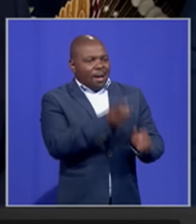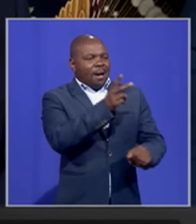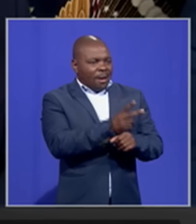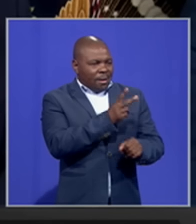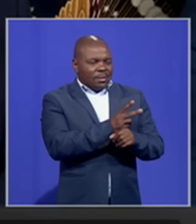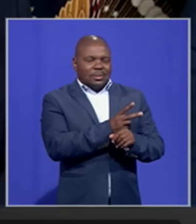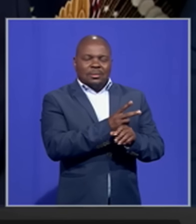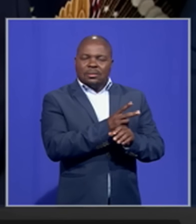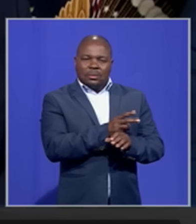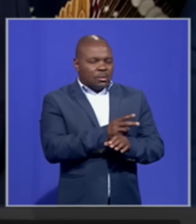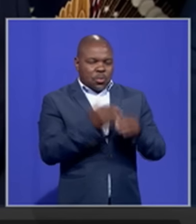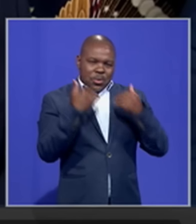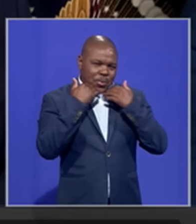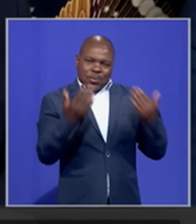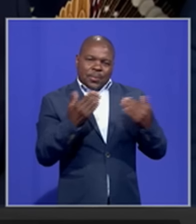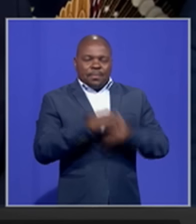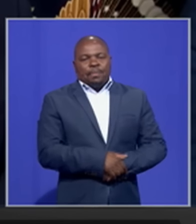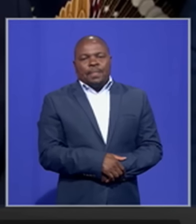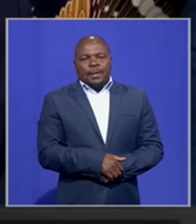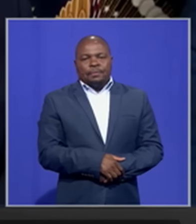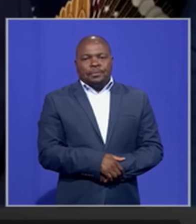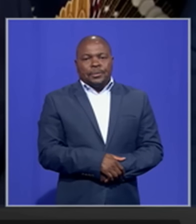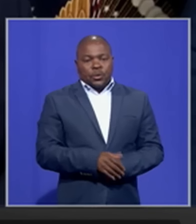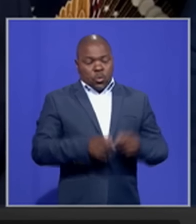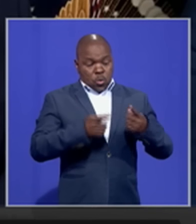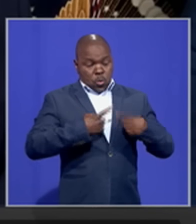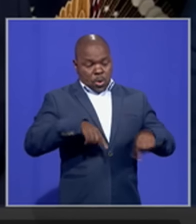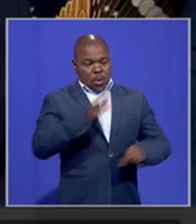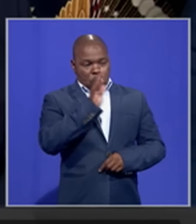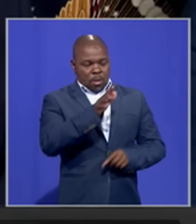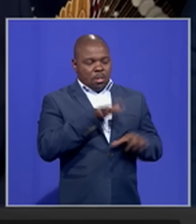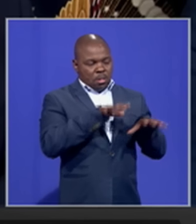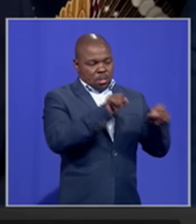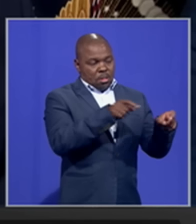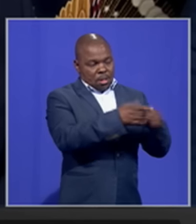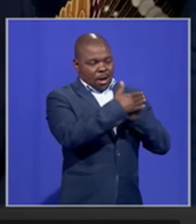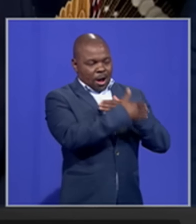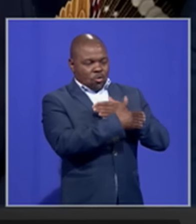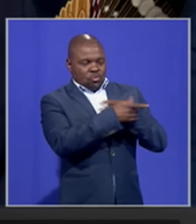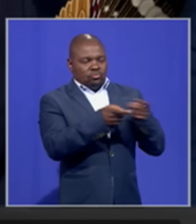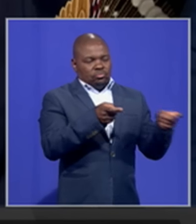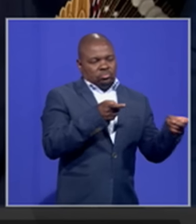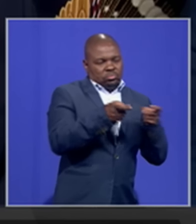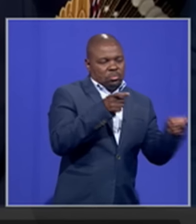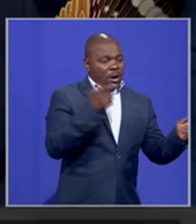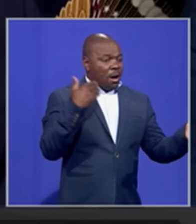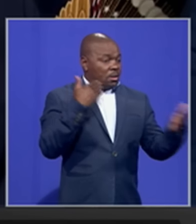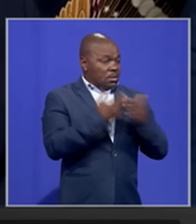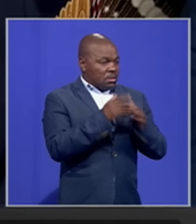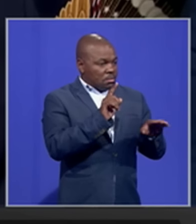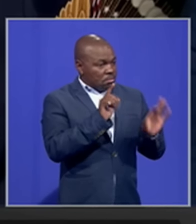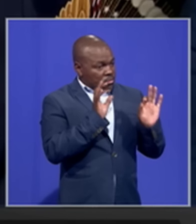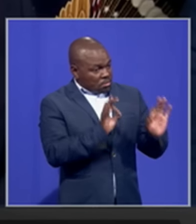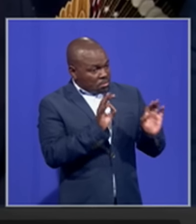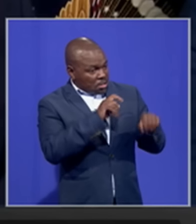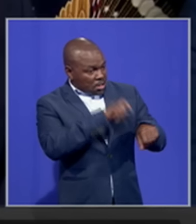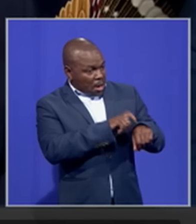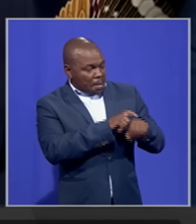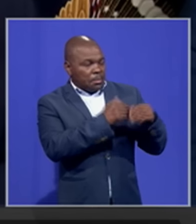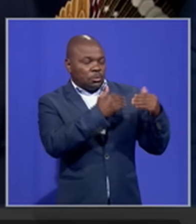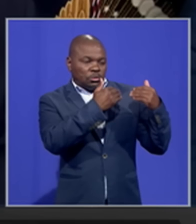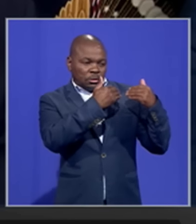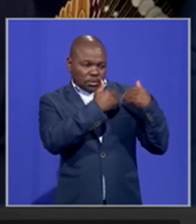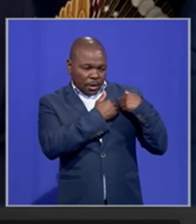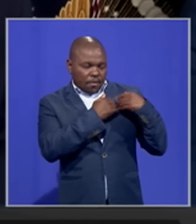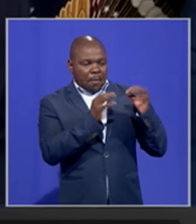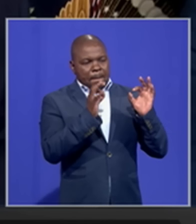last long period of years. So we are going to run the country until such time as we can do a safe, proper